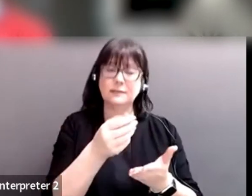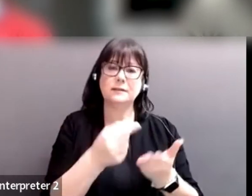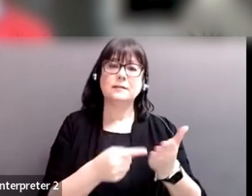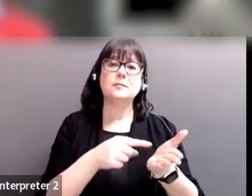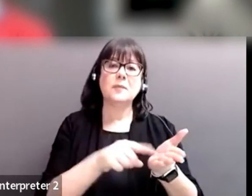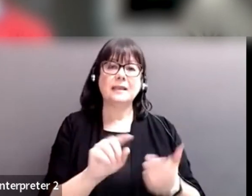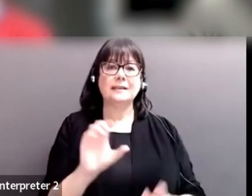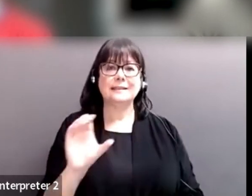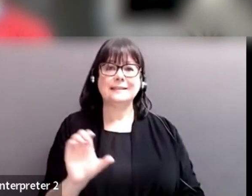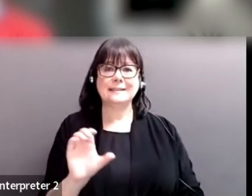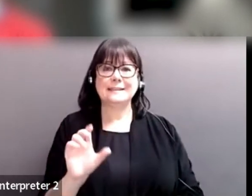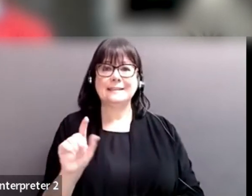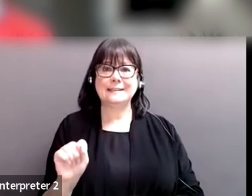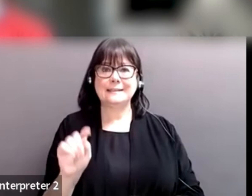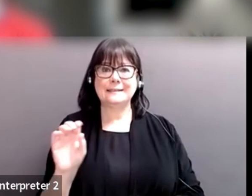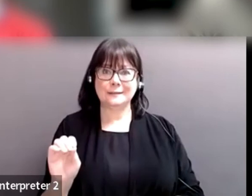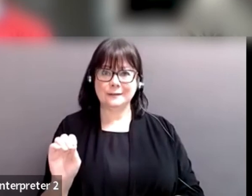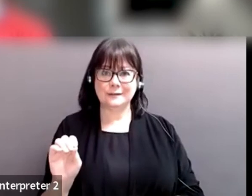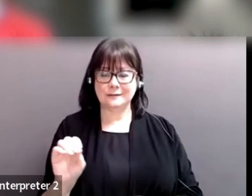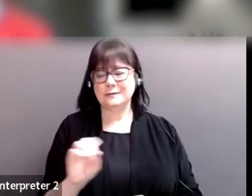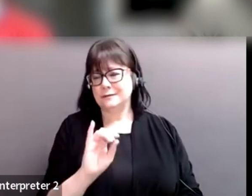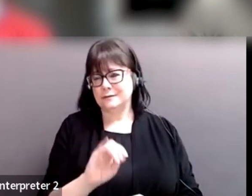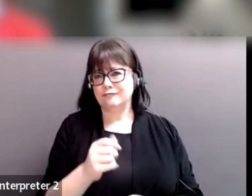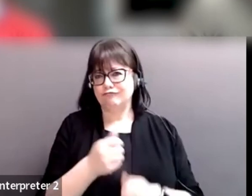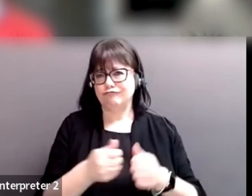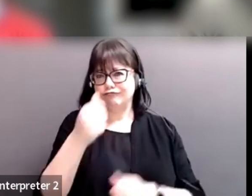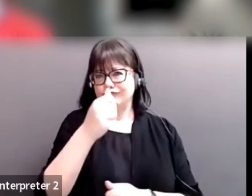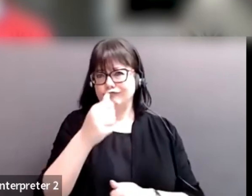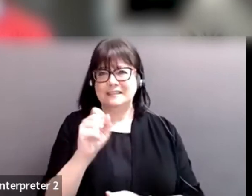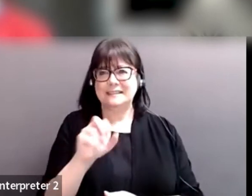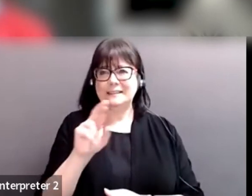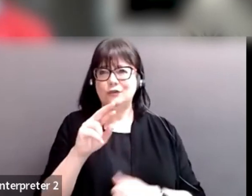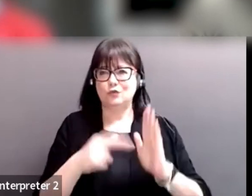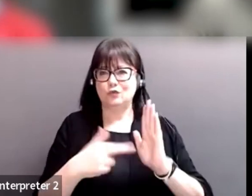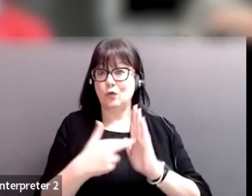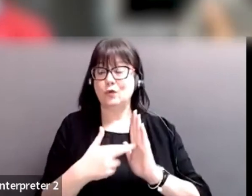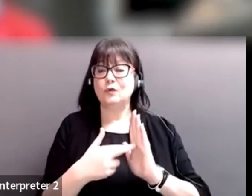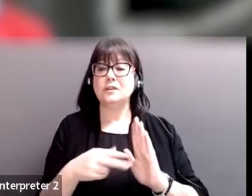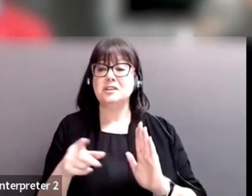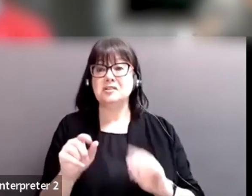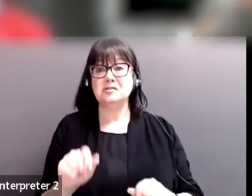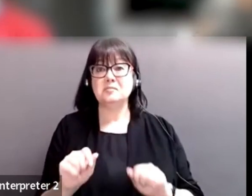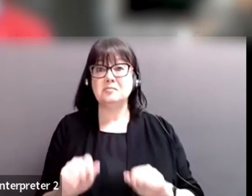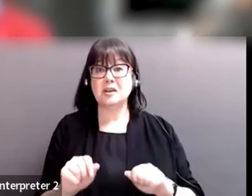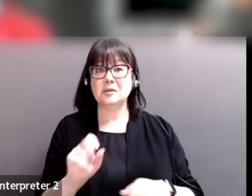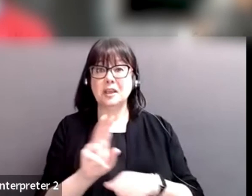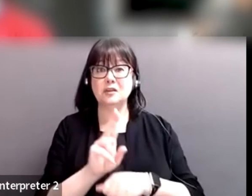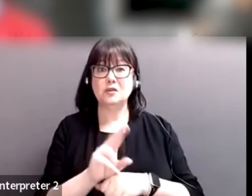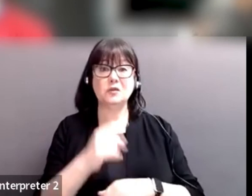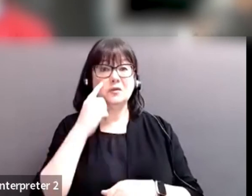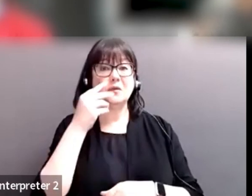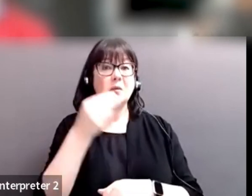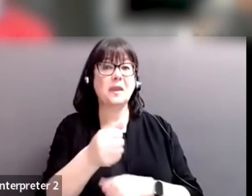senior experience role. And so you could leverage that for something like, executive level, or if